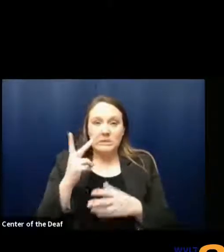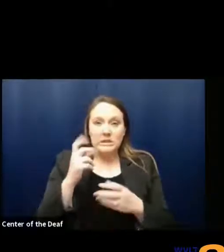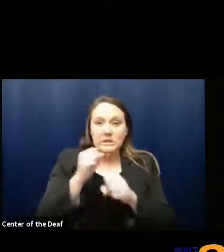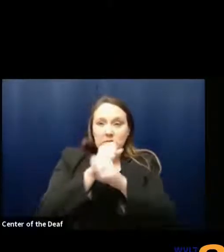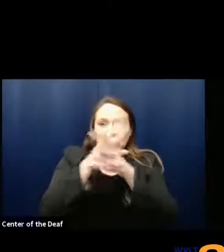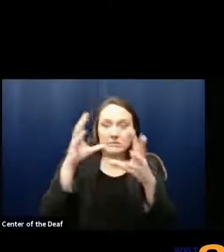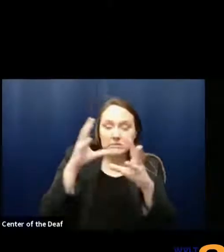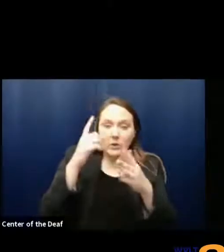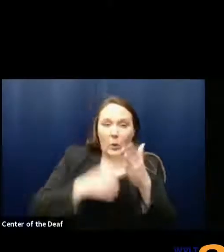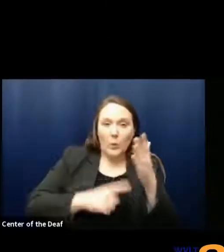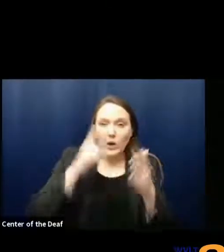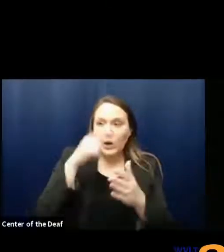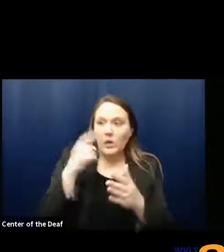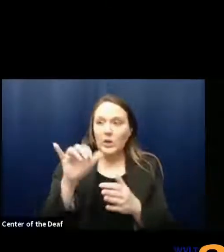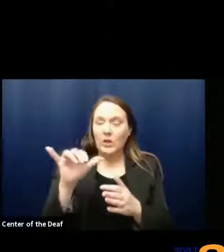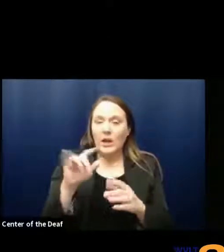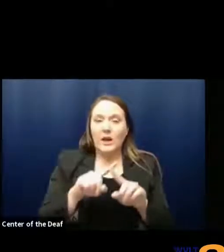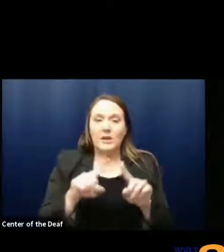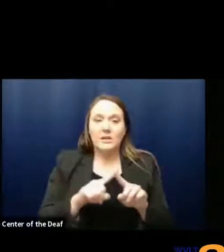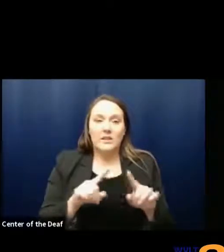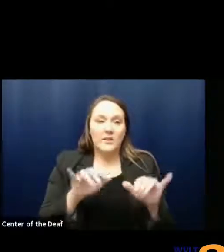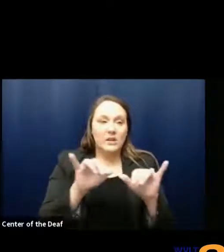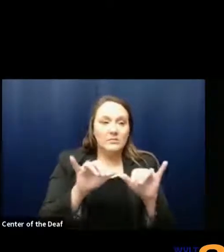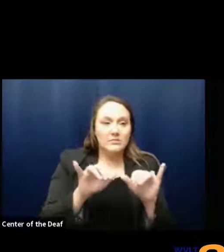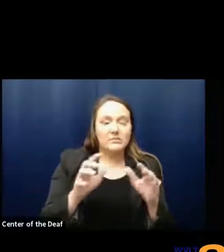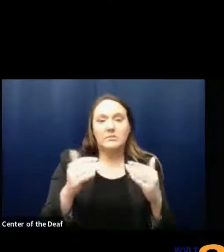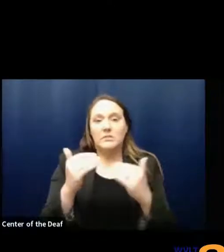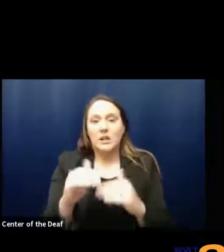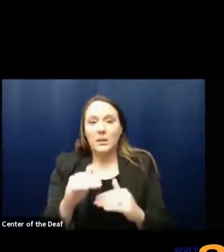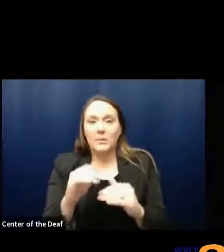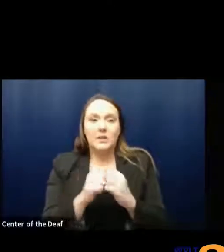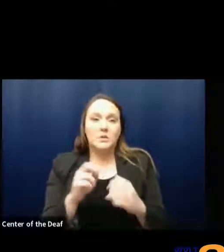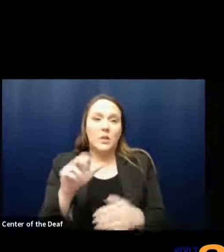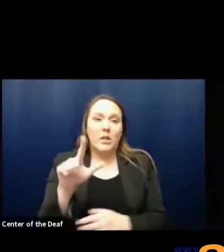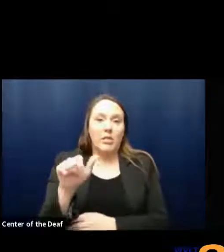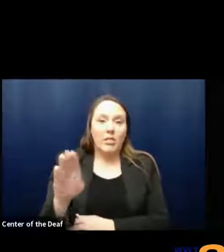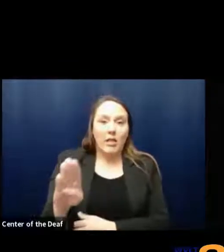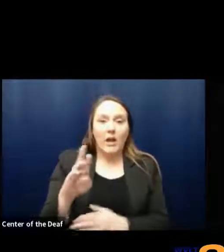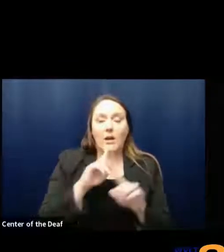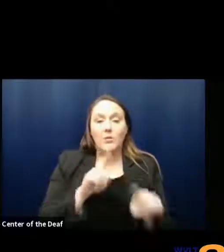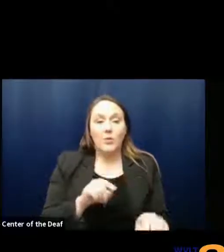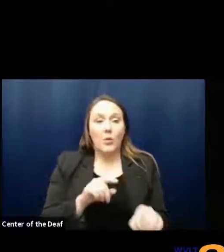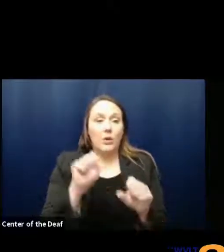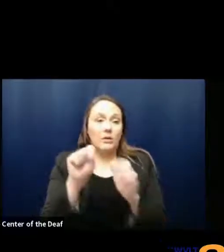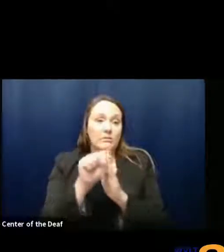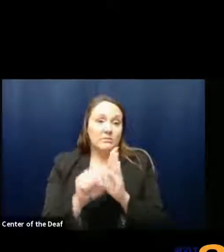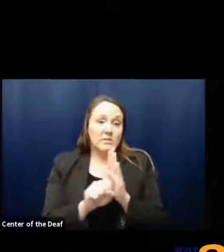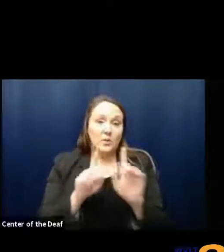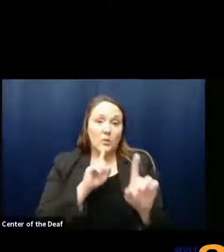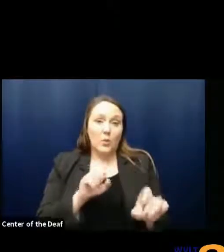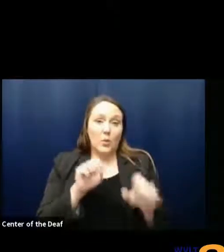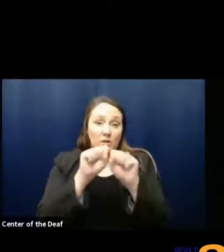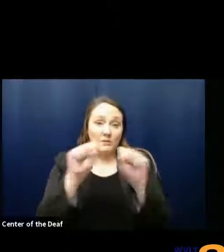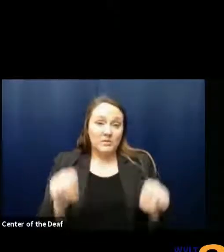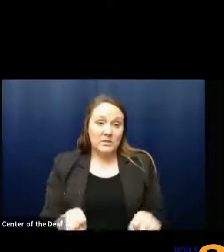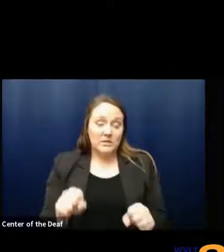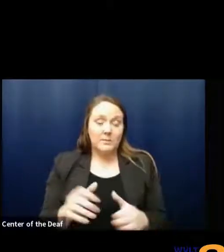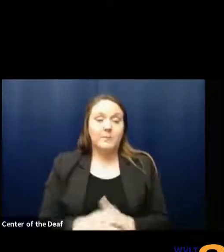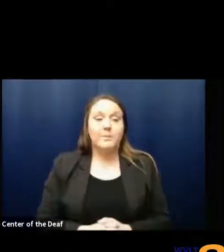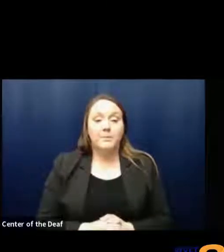different constraints and parameters that are out there with lab reporting and the state reporting system and all of those things. From Katie